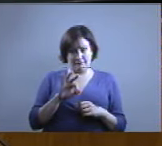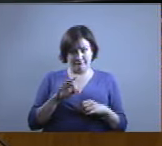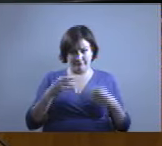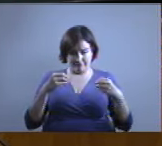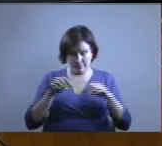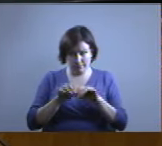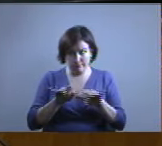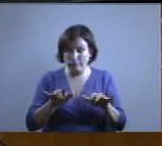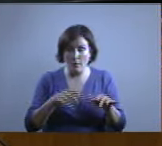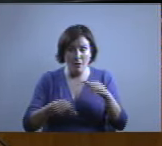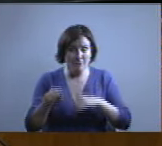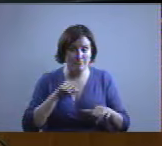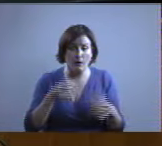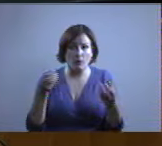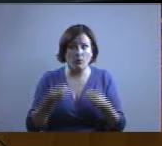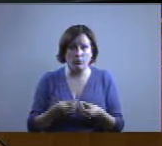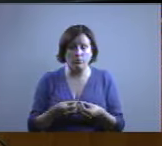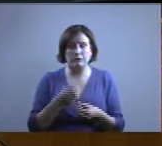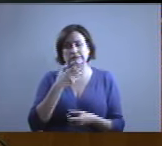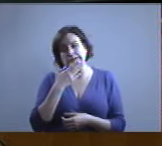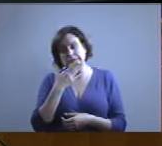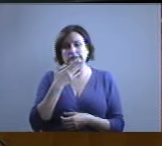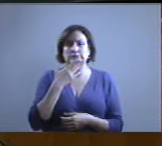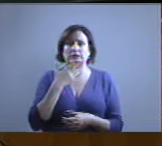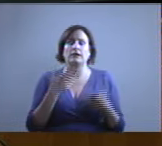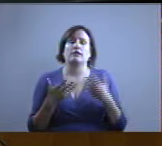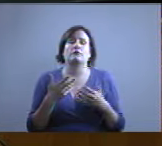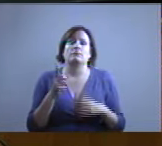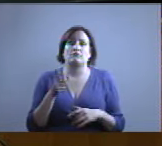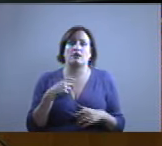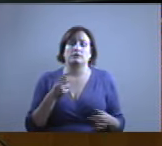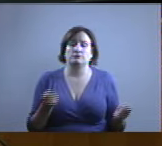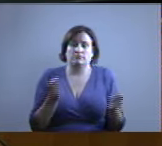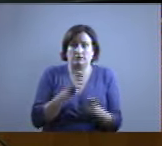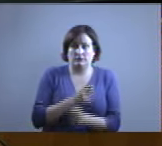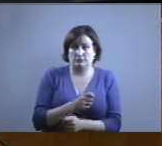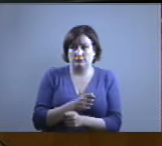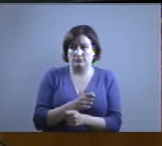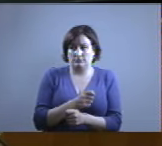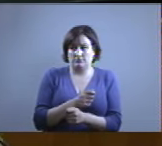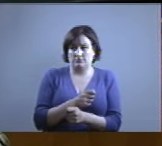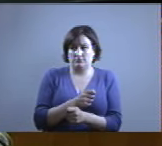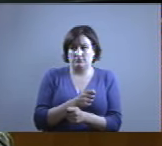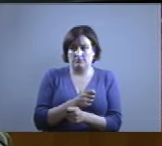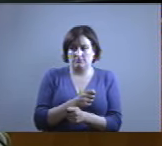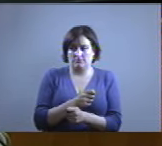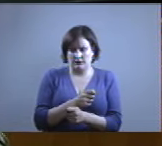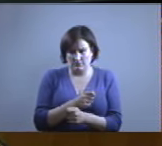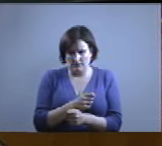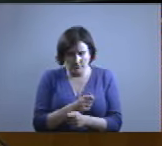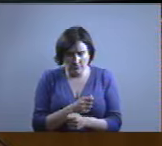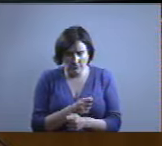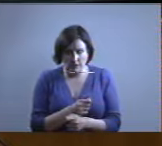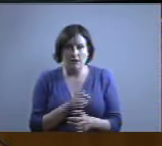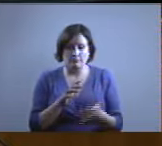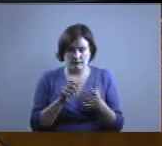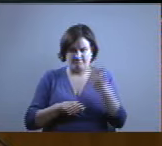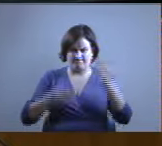you may be left with little choice but to start introducing the stick, and a very big stick for that